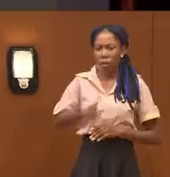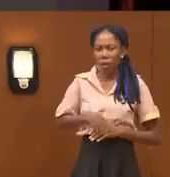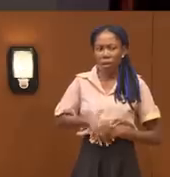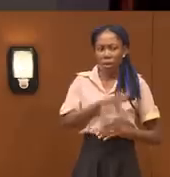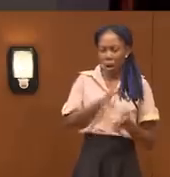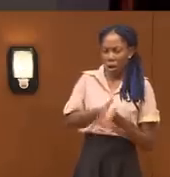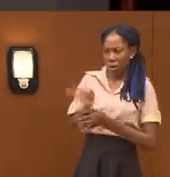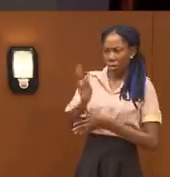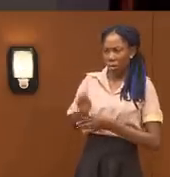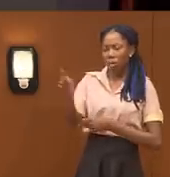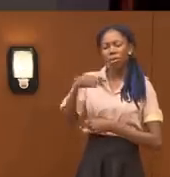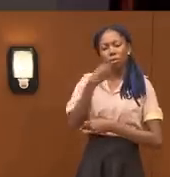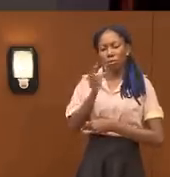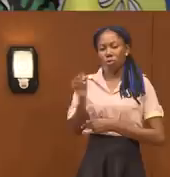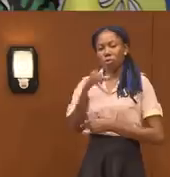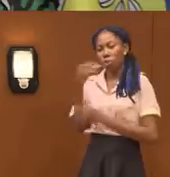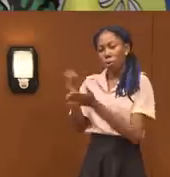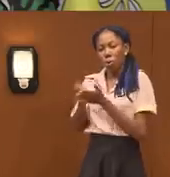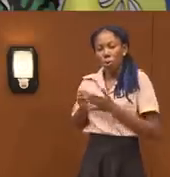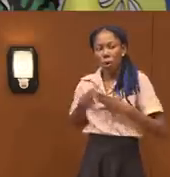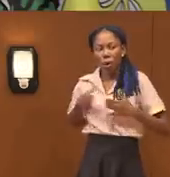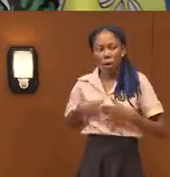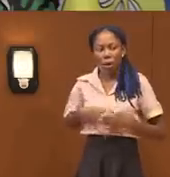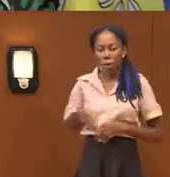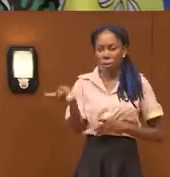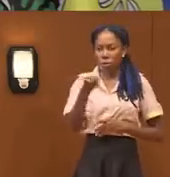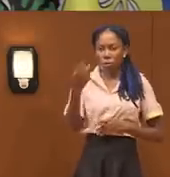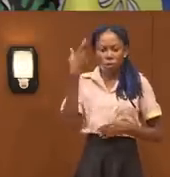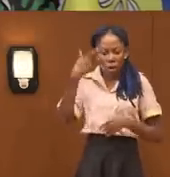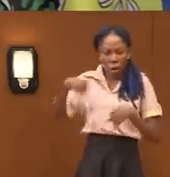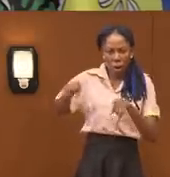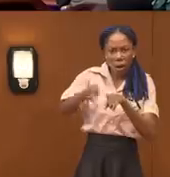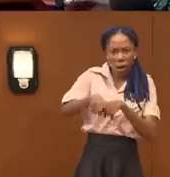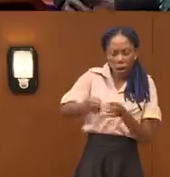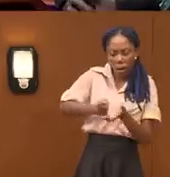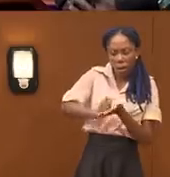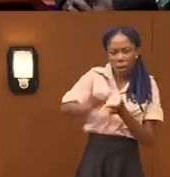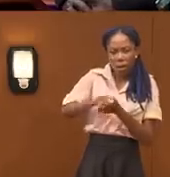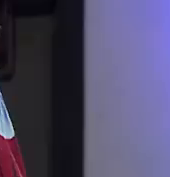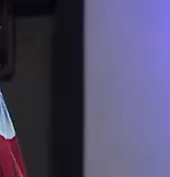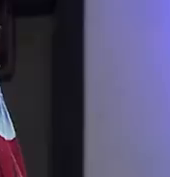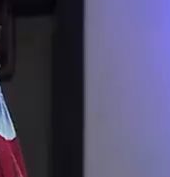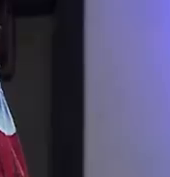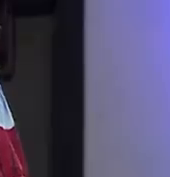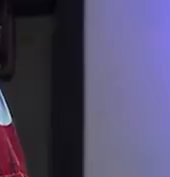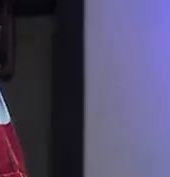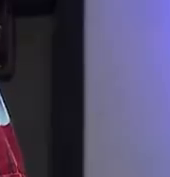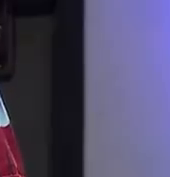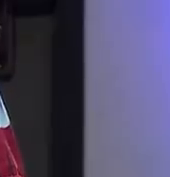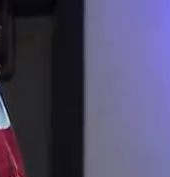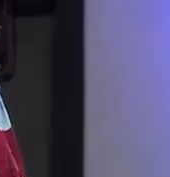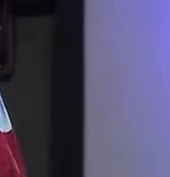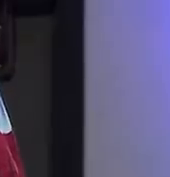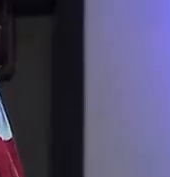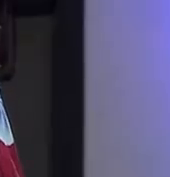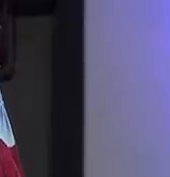I'm asking you. Not my house. Did you sign an agreement that you live in that house forever? No. The plaintiff,